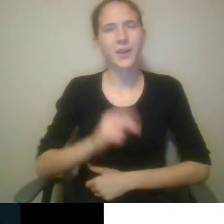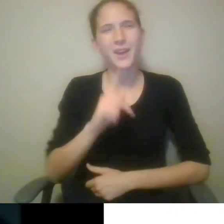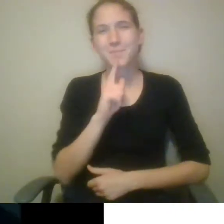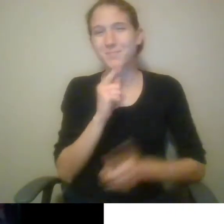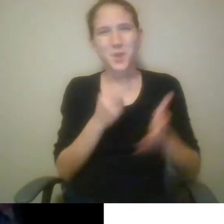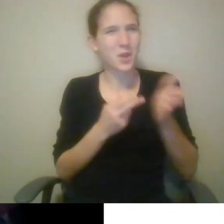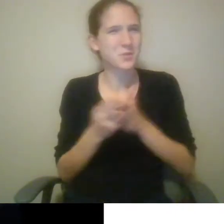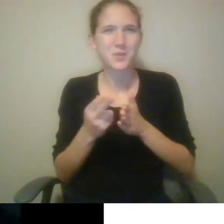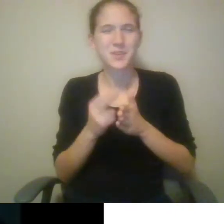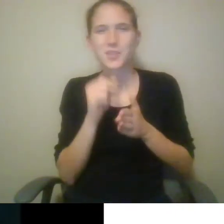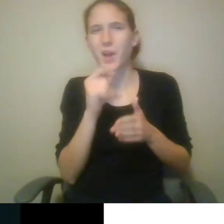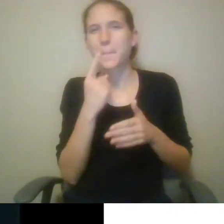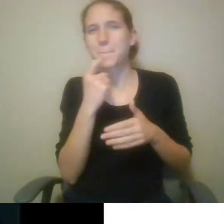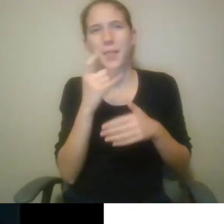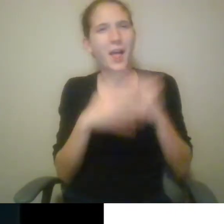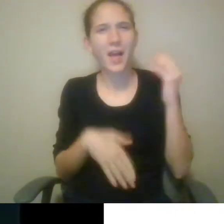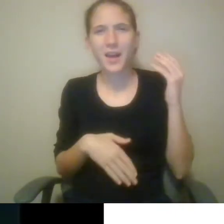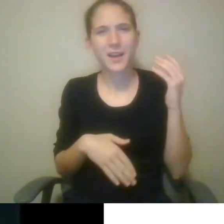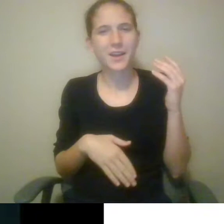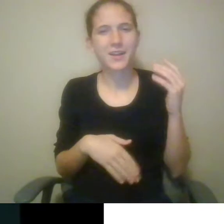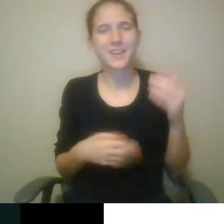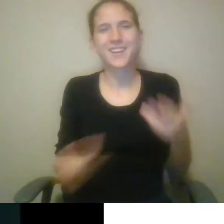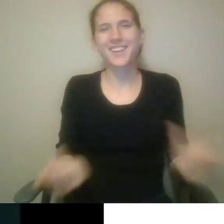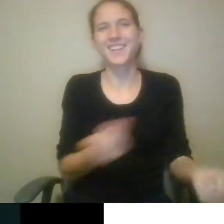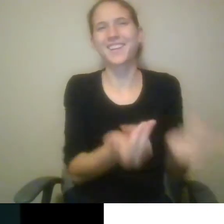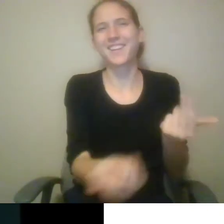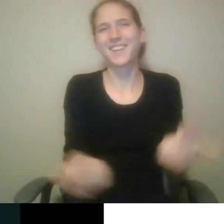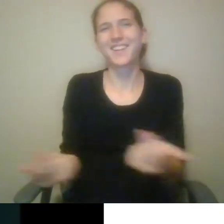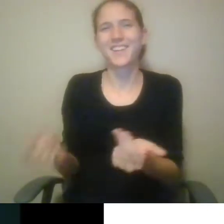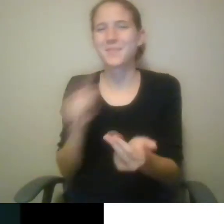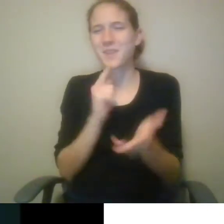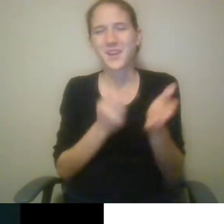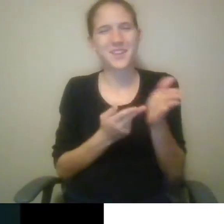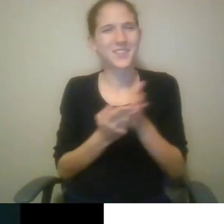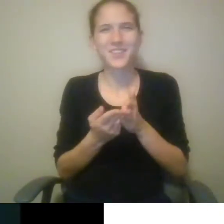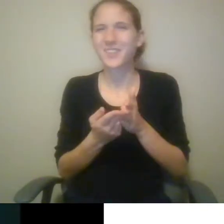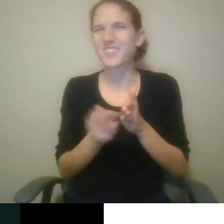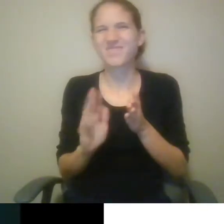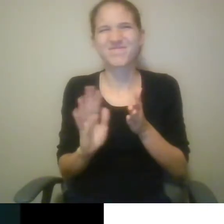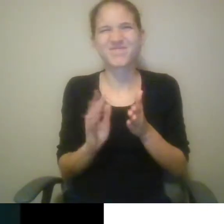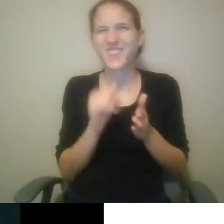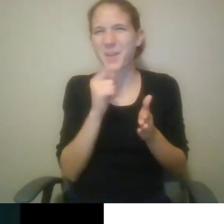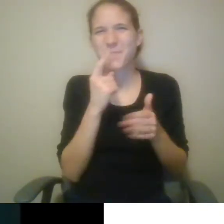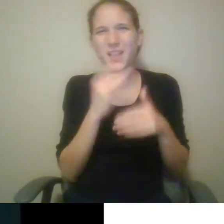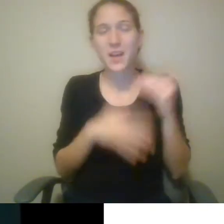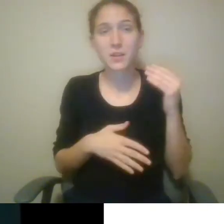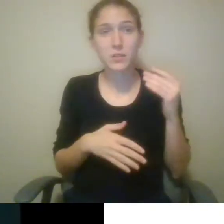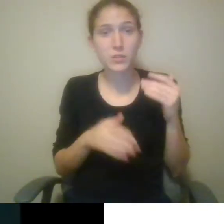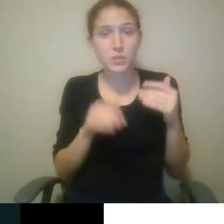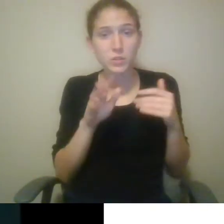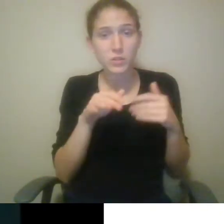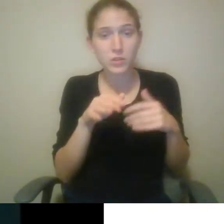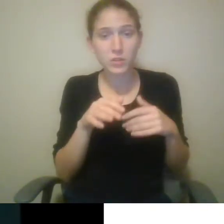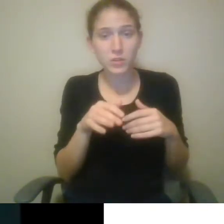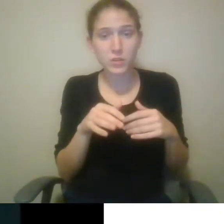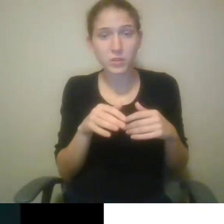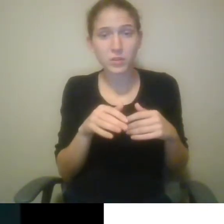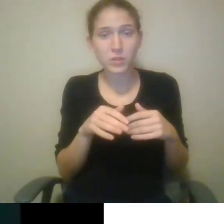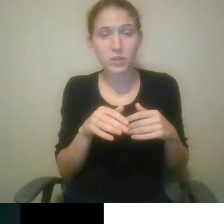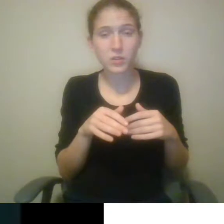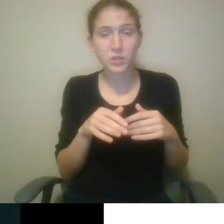Alright, I'm going to be honest with you, it's not blood. Alright. It's not blood. Alright, I'll be honest with you, so does anybody want to change your answer to